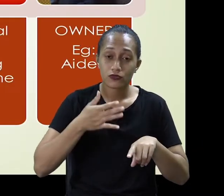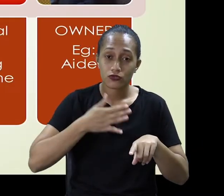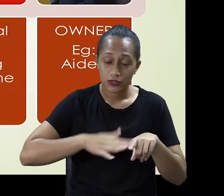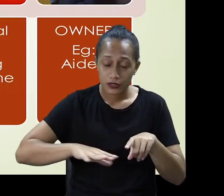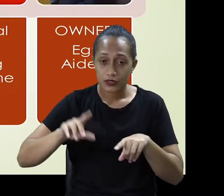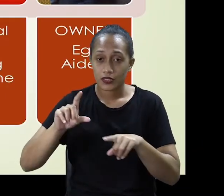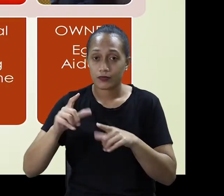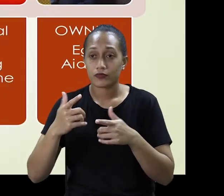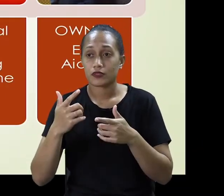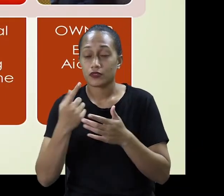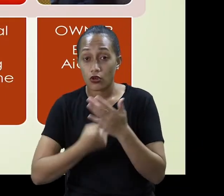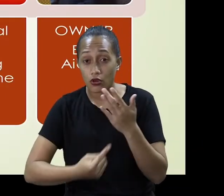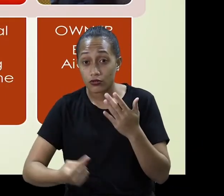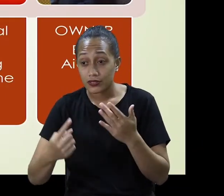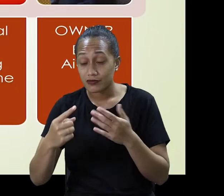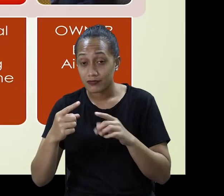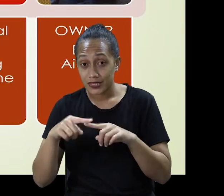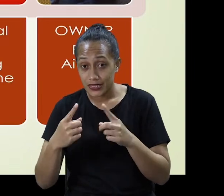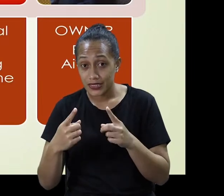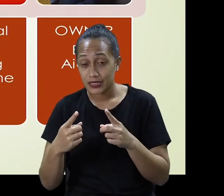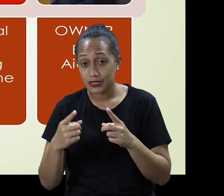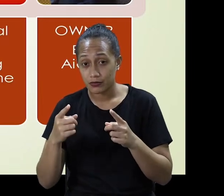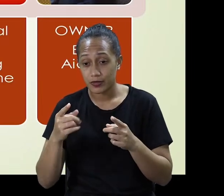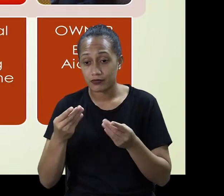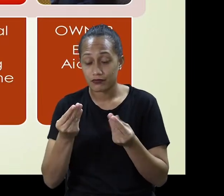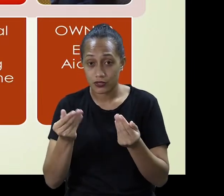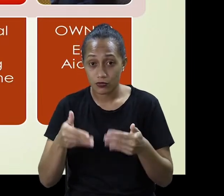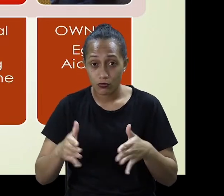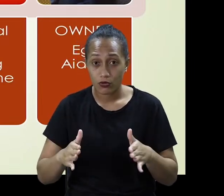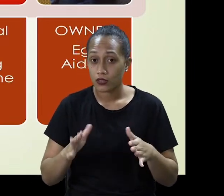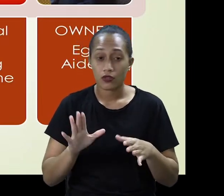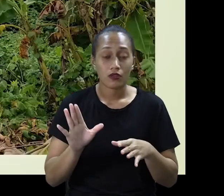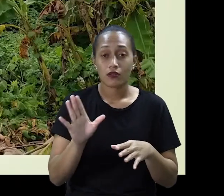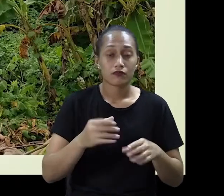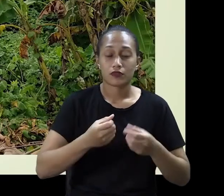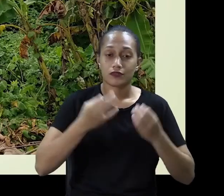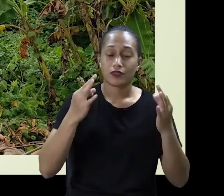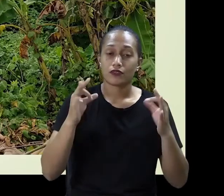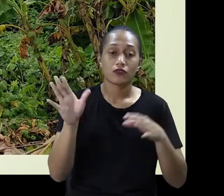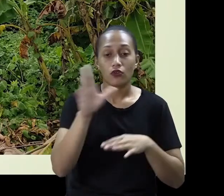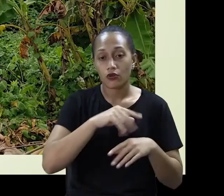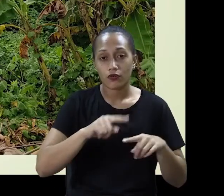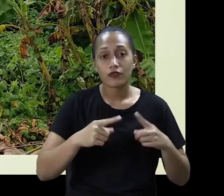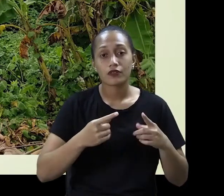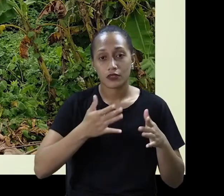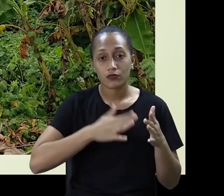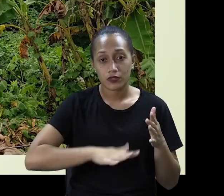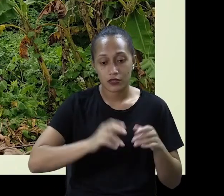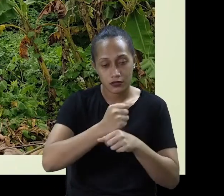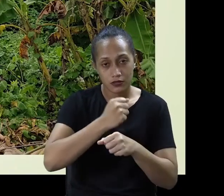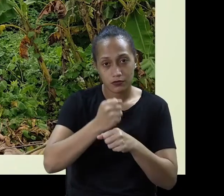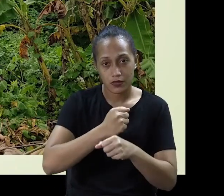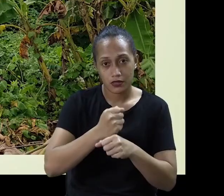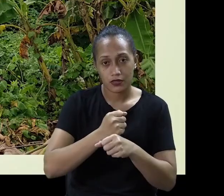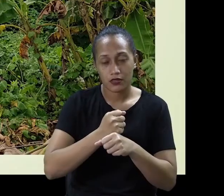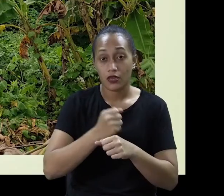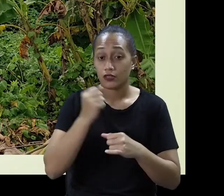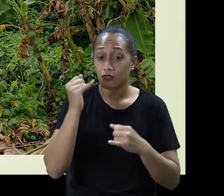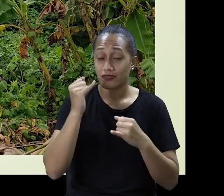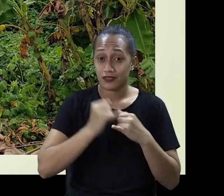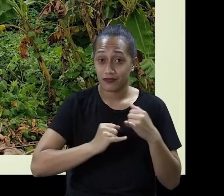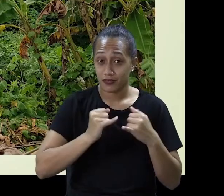in order to cater for my need. Firstly, the land. I should have a land for growing